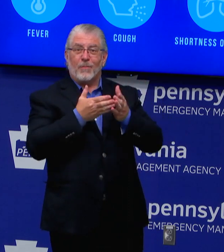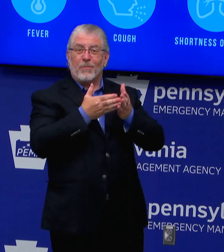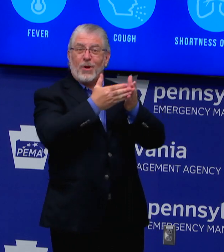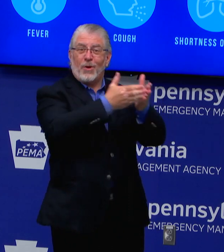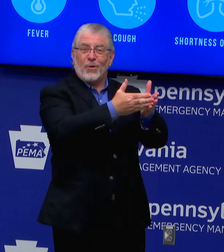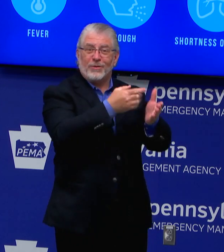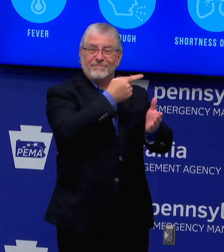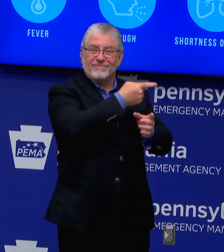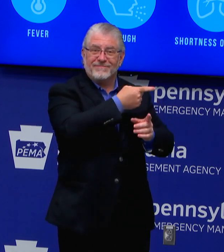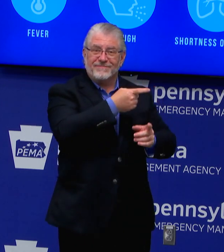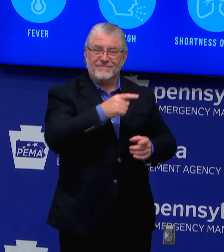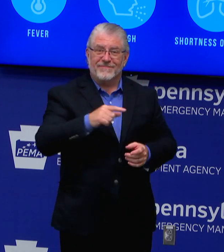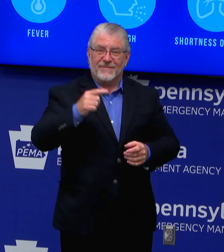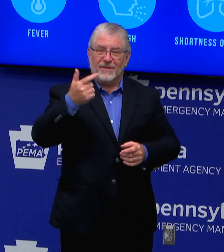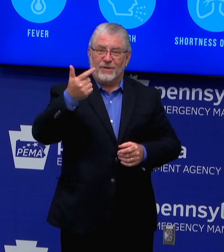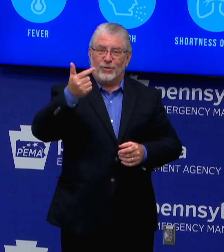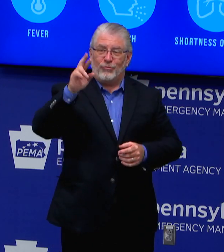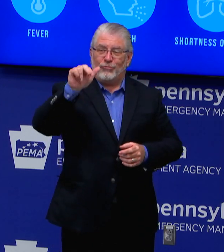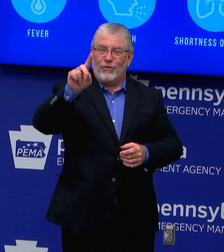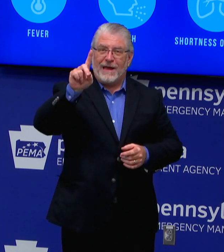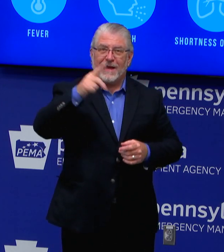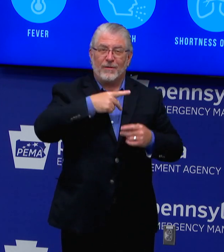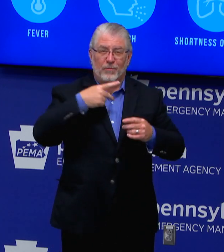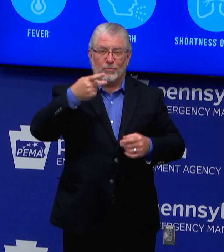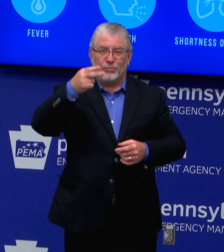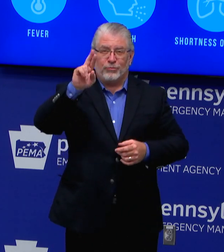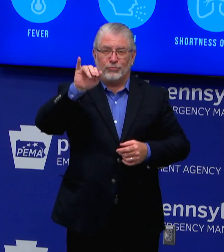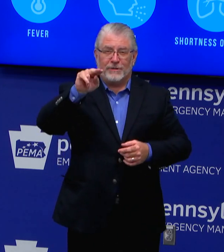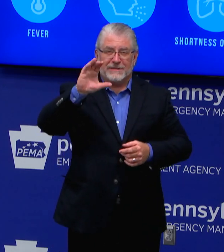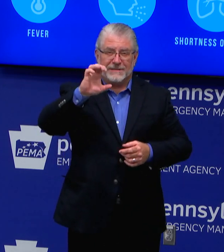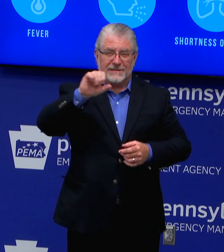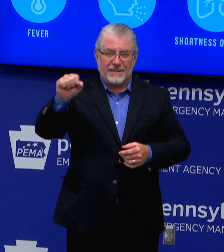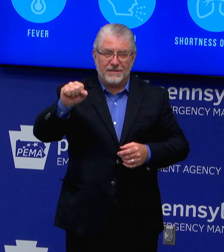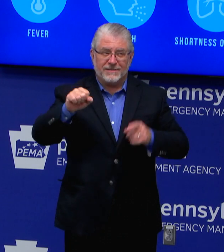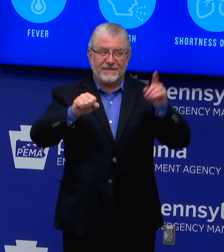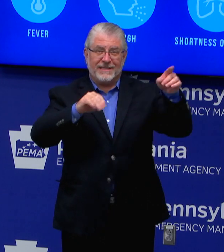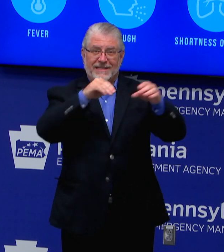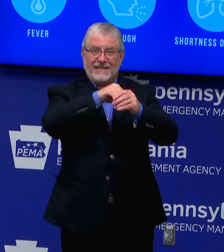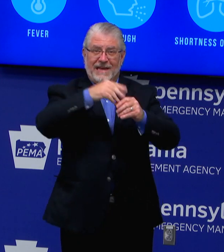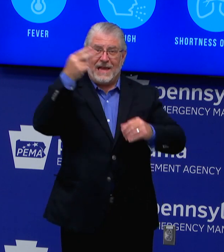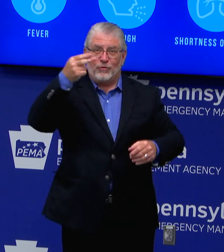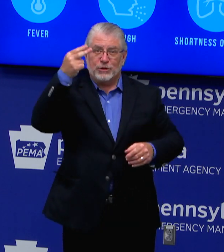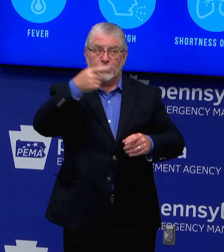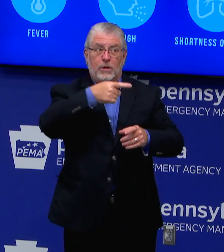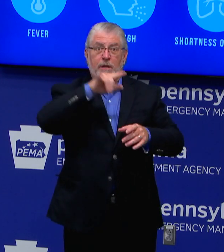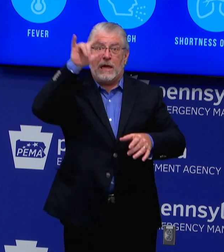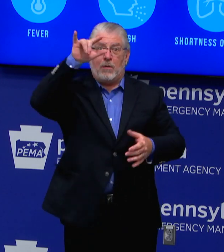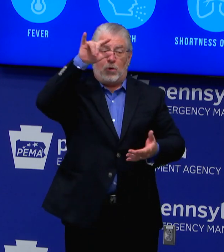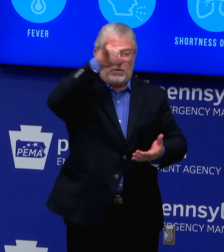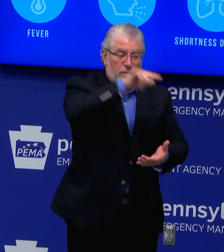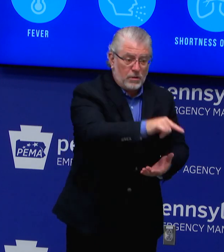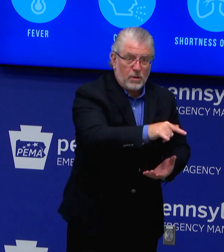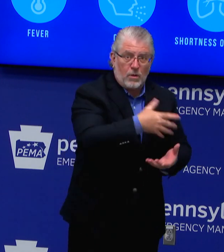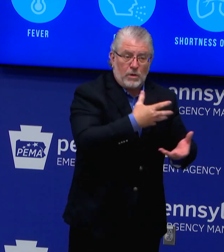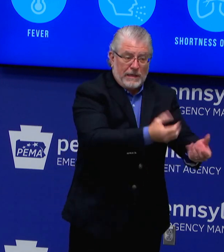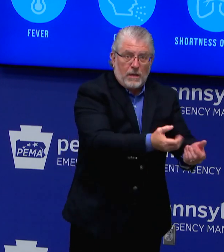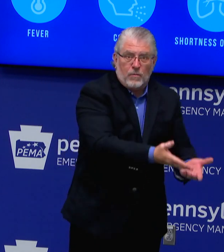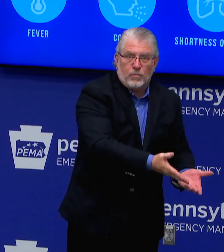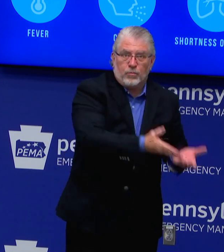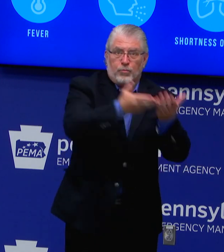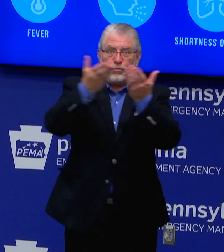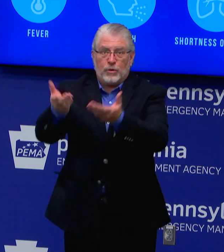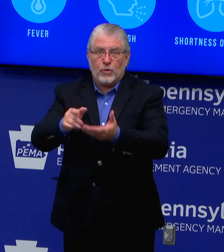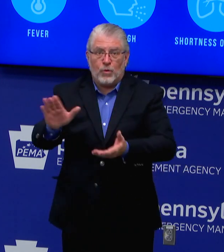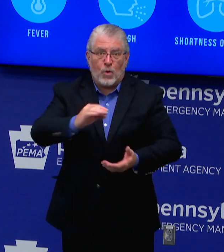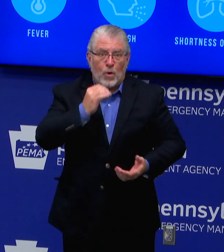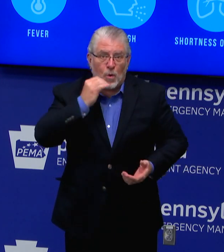we transported them from the Harrisburg airport to their homes. As the director mentioned, we established 2 community-based testing sites, and to